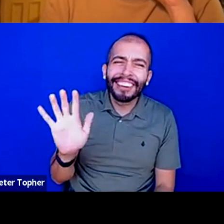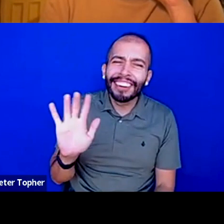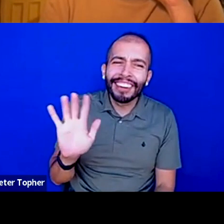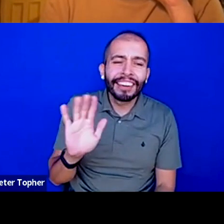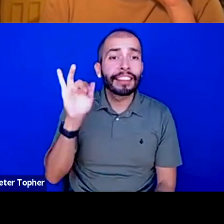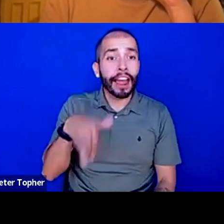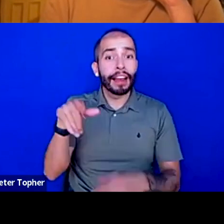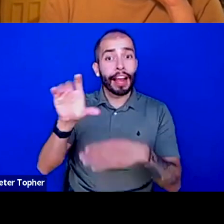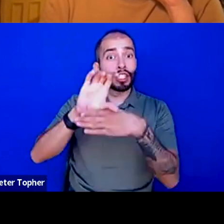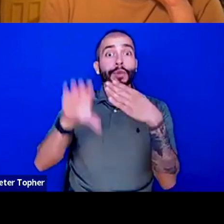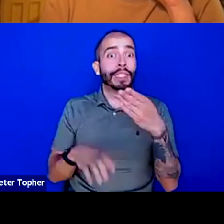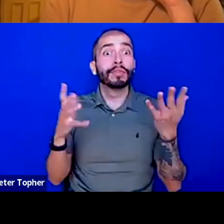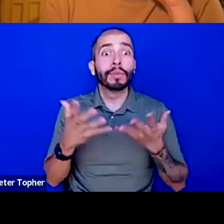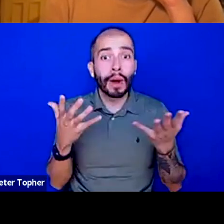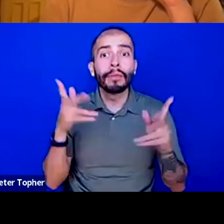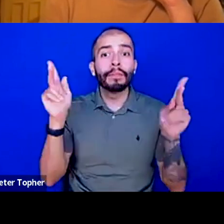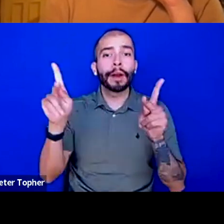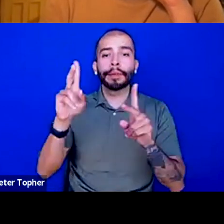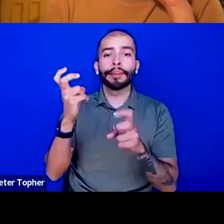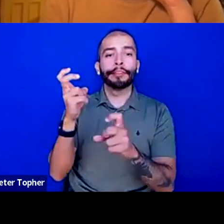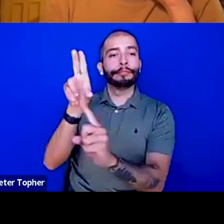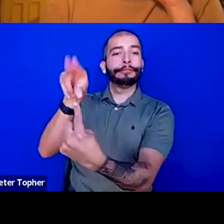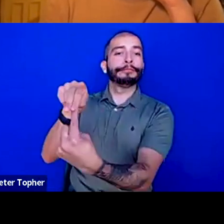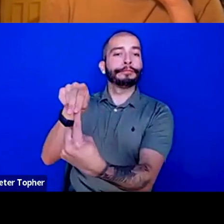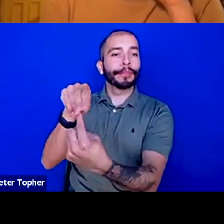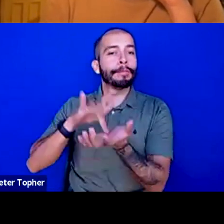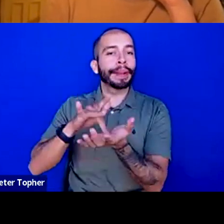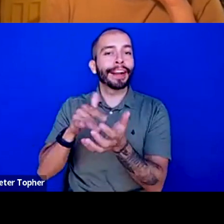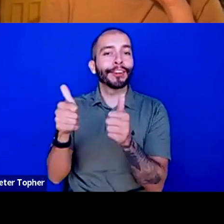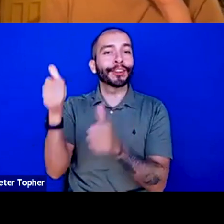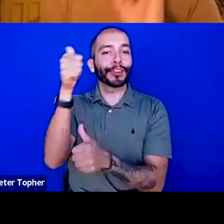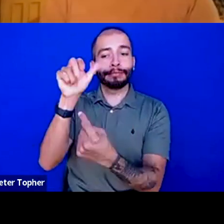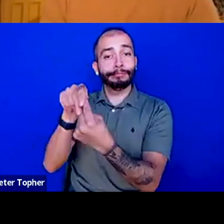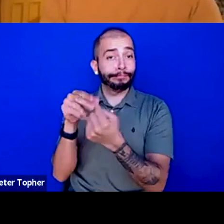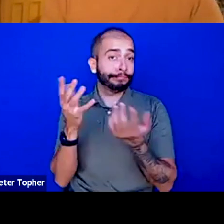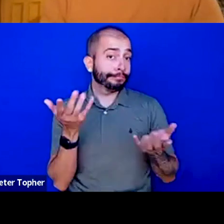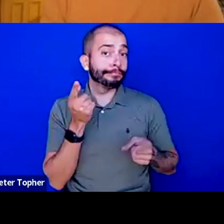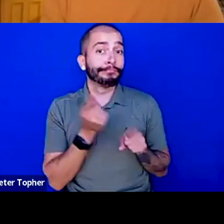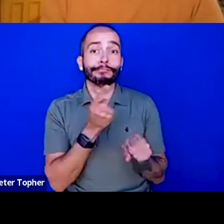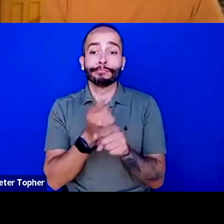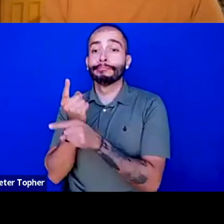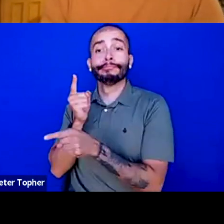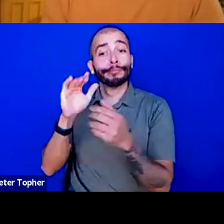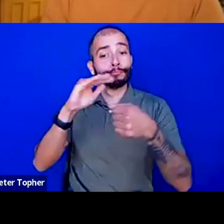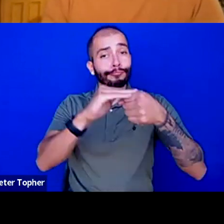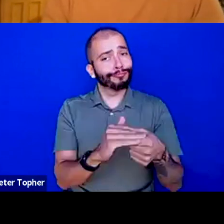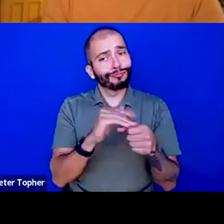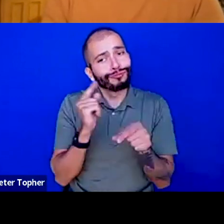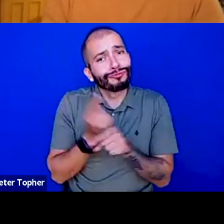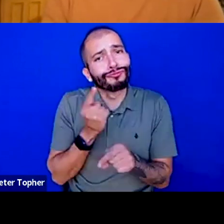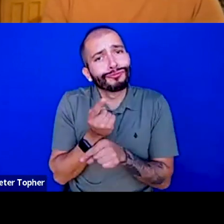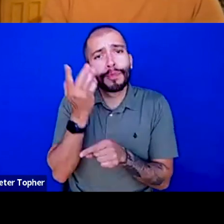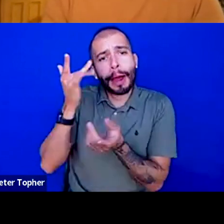as a way to try and justify the systems of oppression that were used to extract